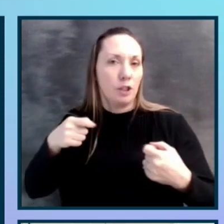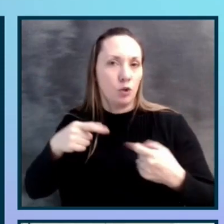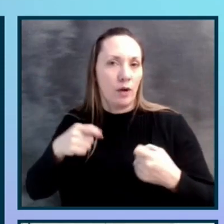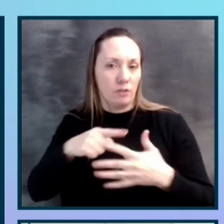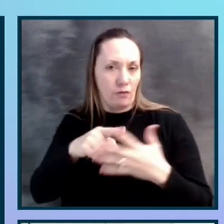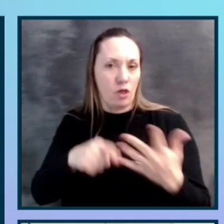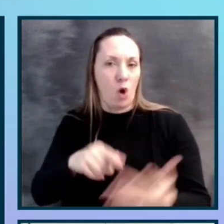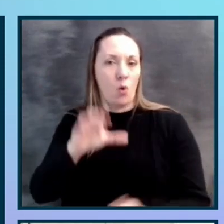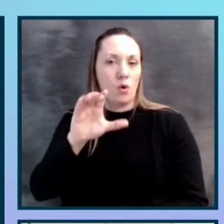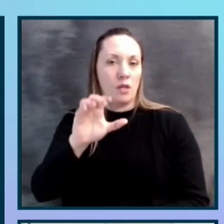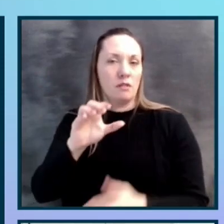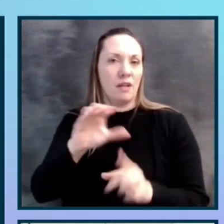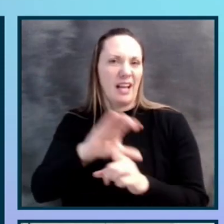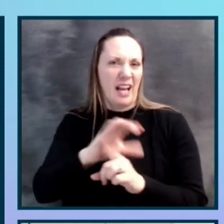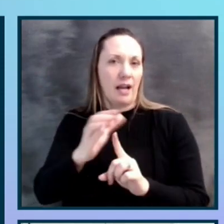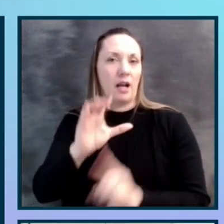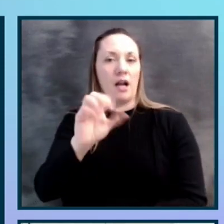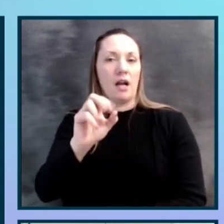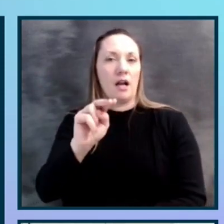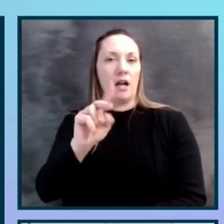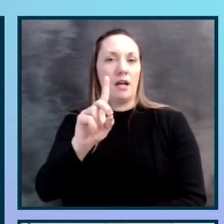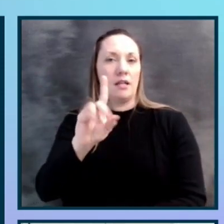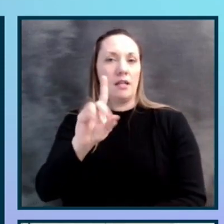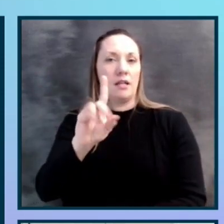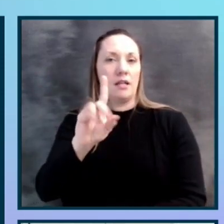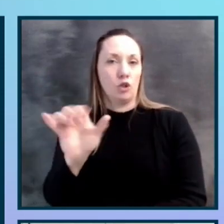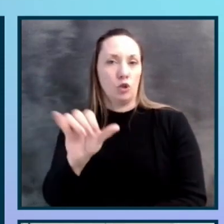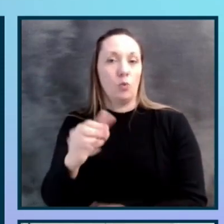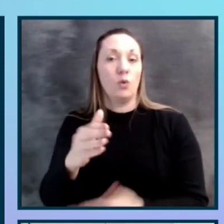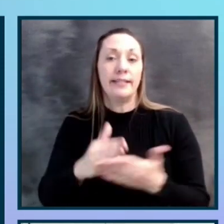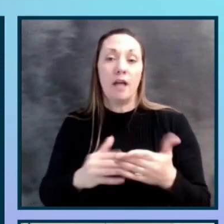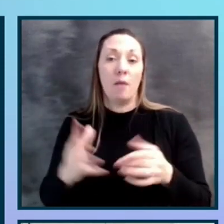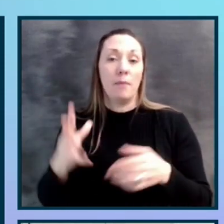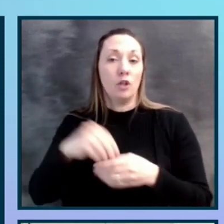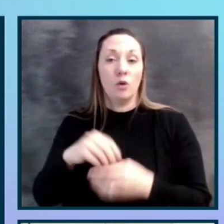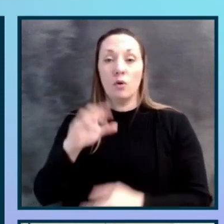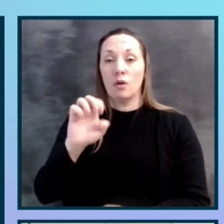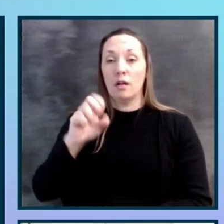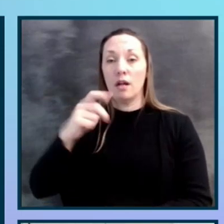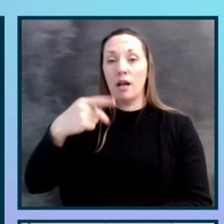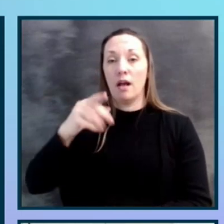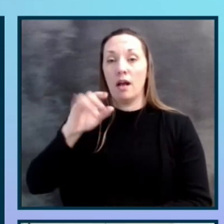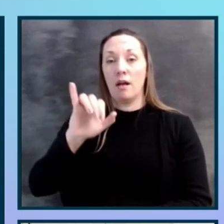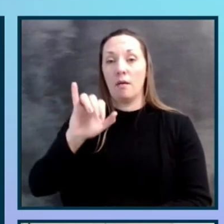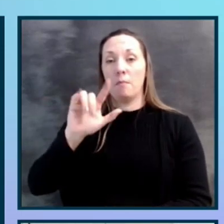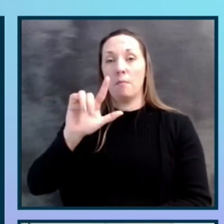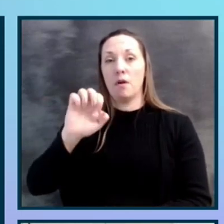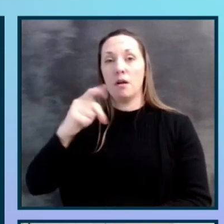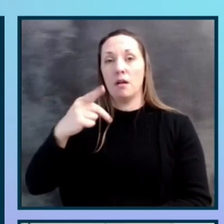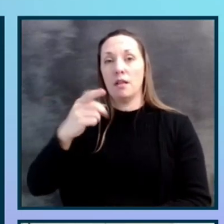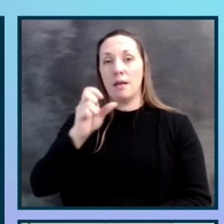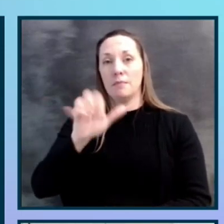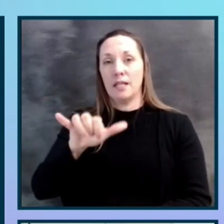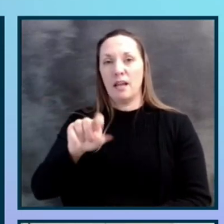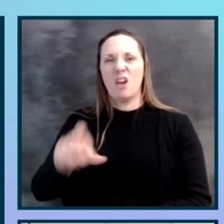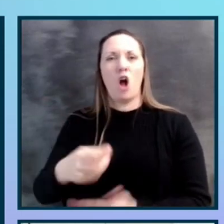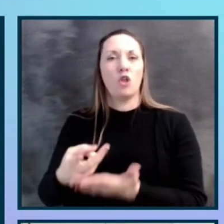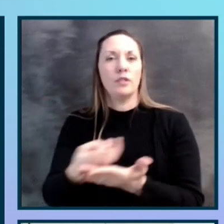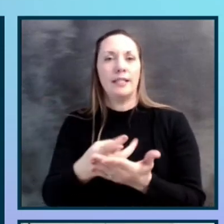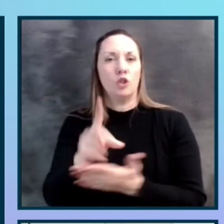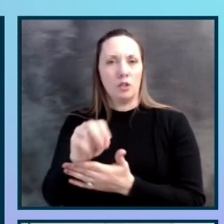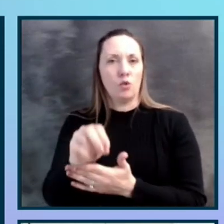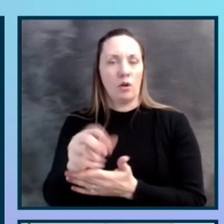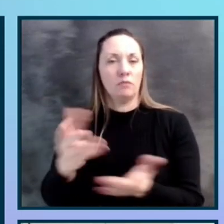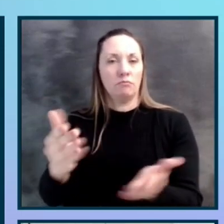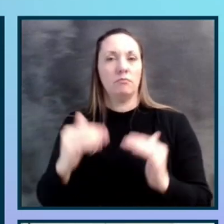as well. So some of these conditions include epilepsy, like I already mentioned, and other seizure disorders,